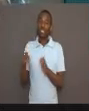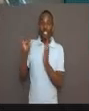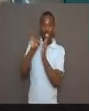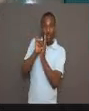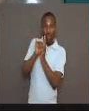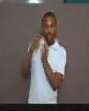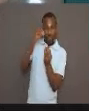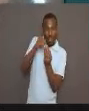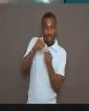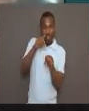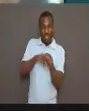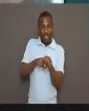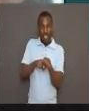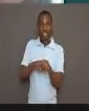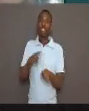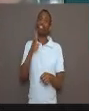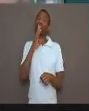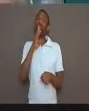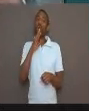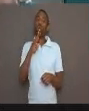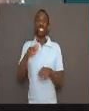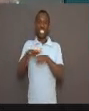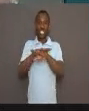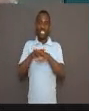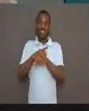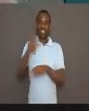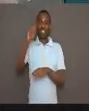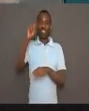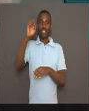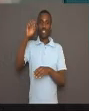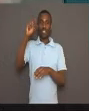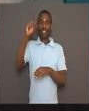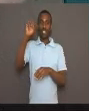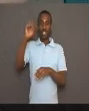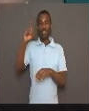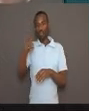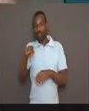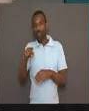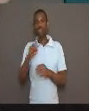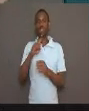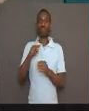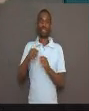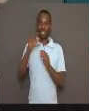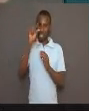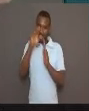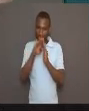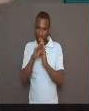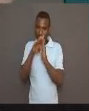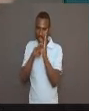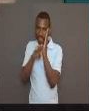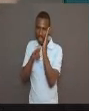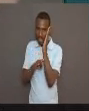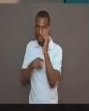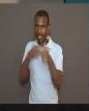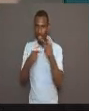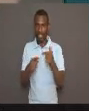surface tension of the water. This is what allows us to create soap